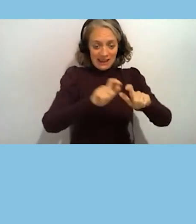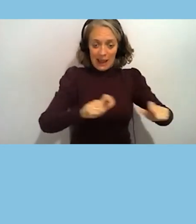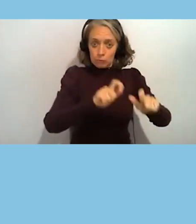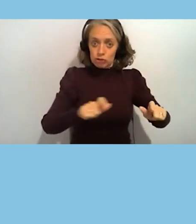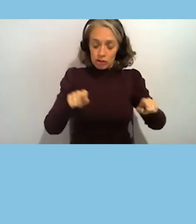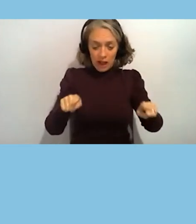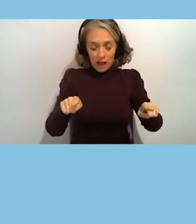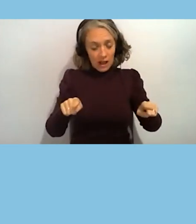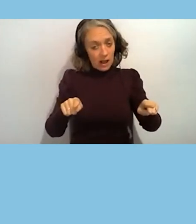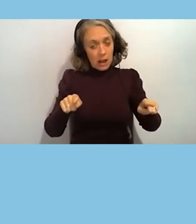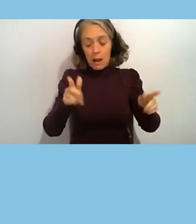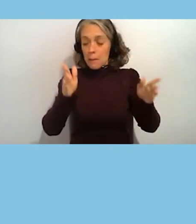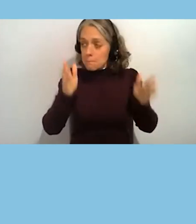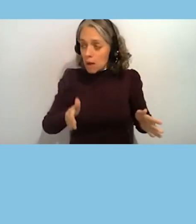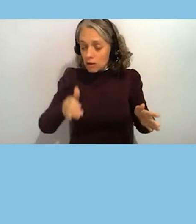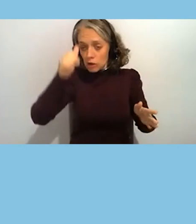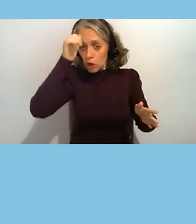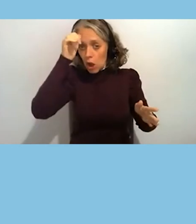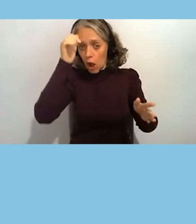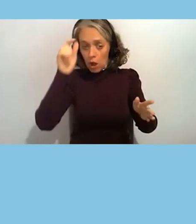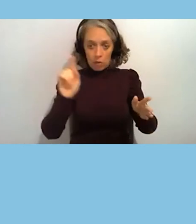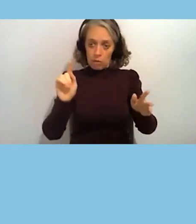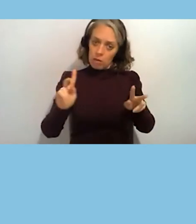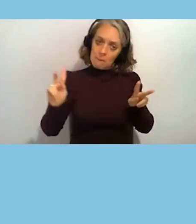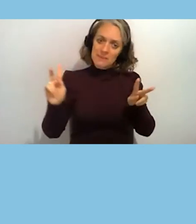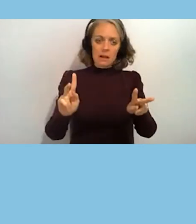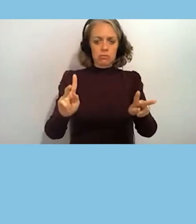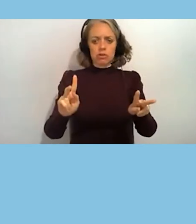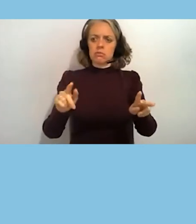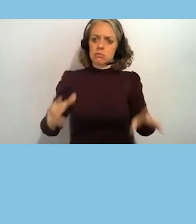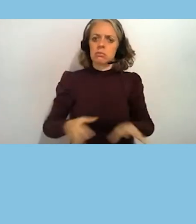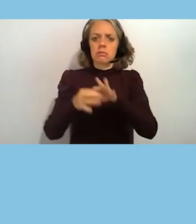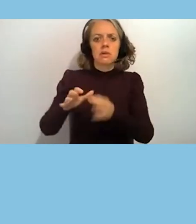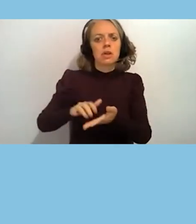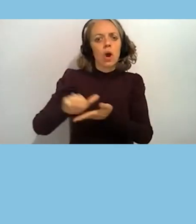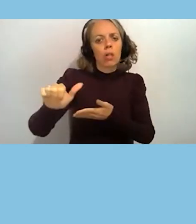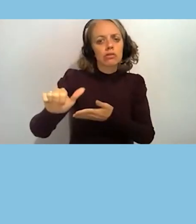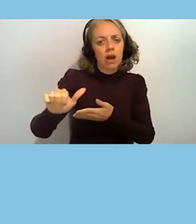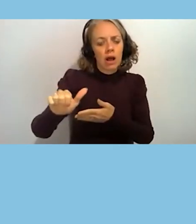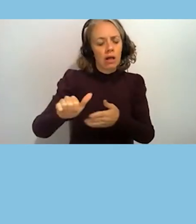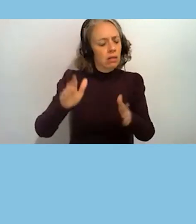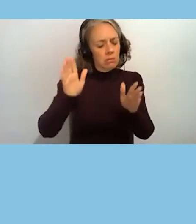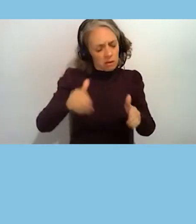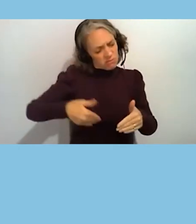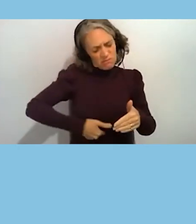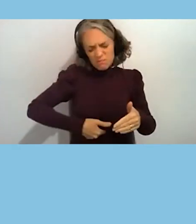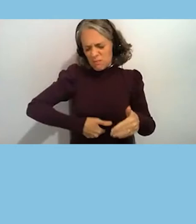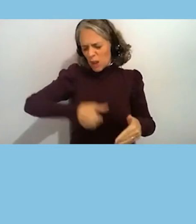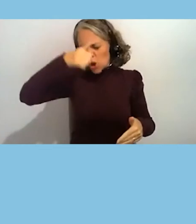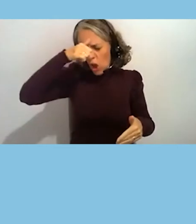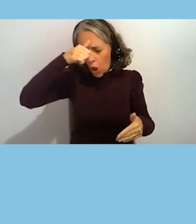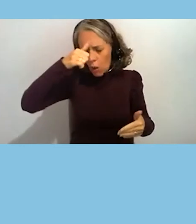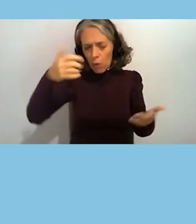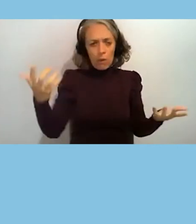they must know, that perception is cultural, and know this very deeply. How else can we